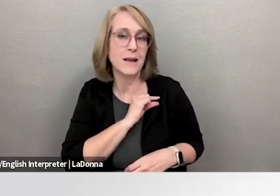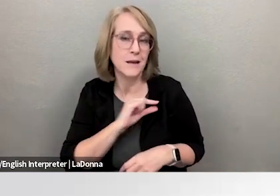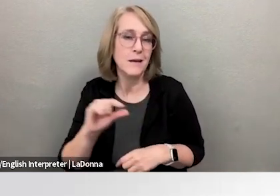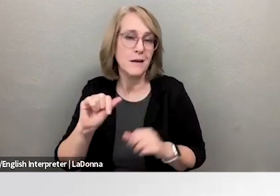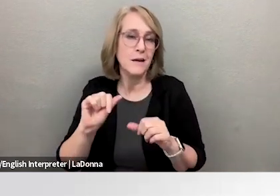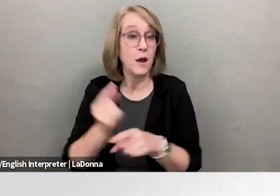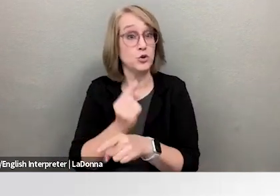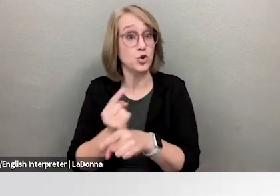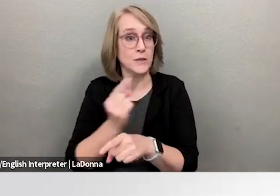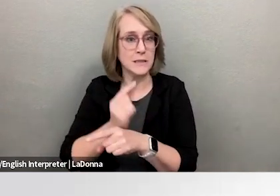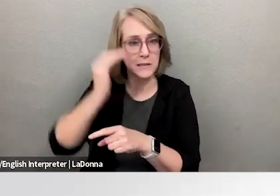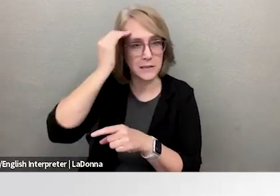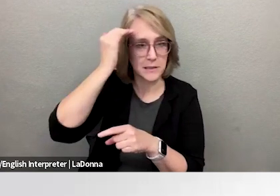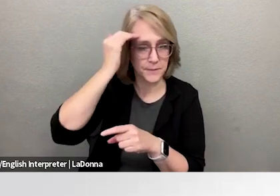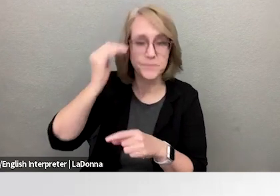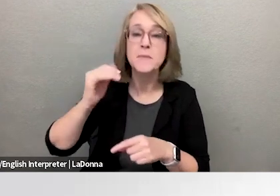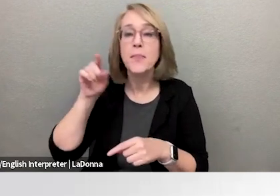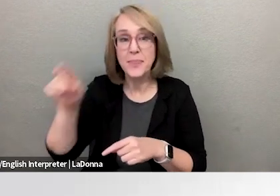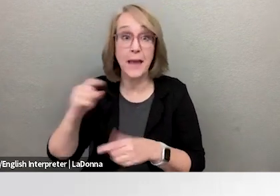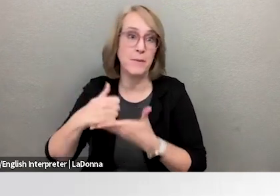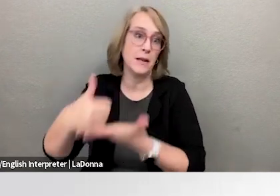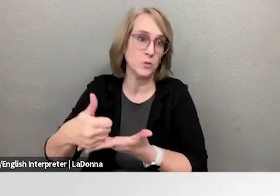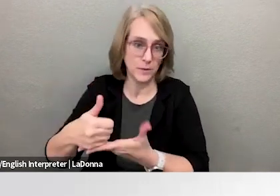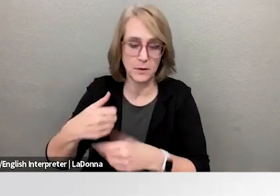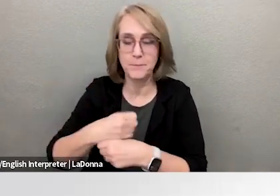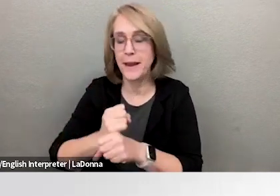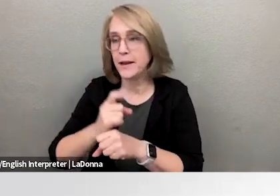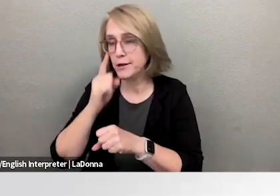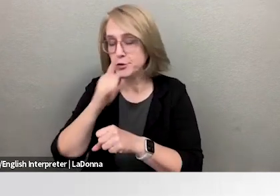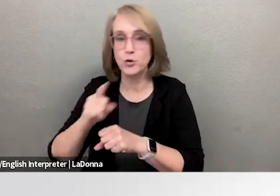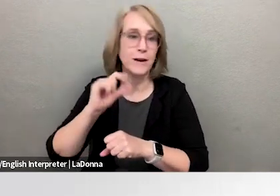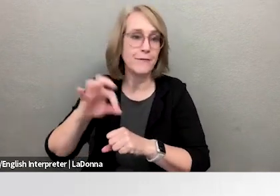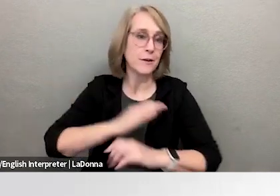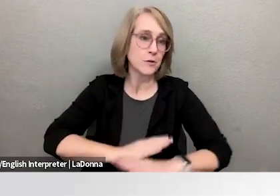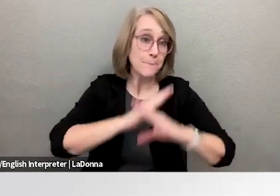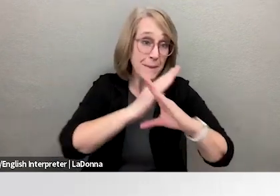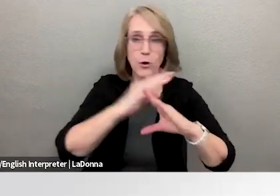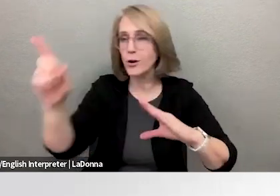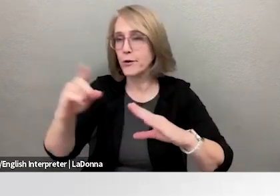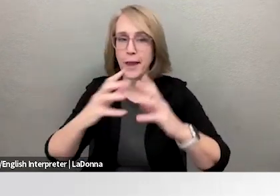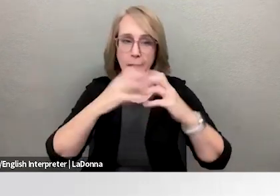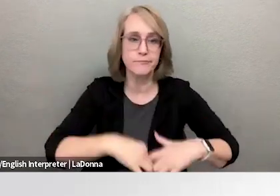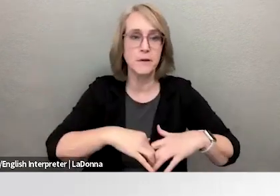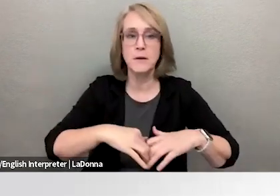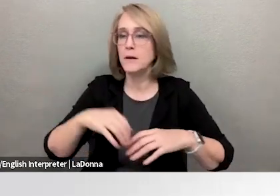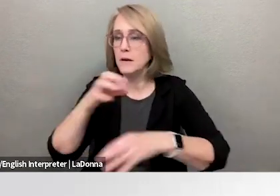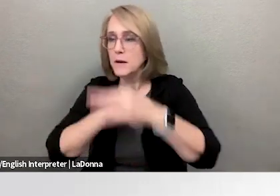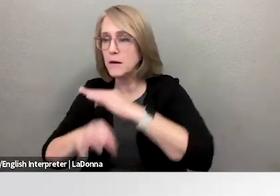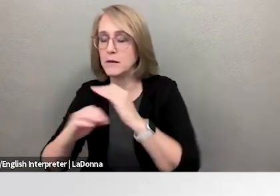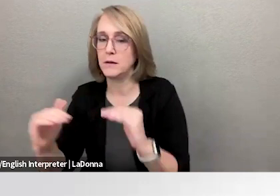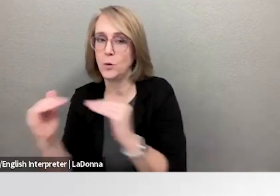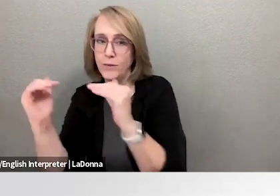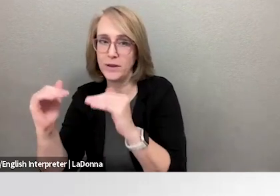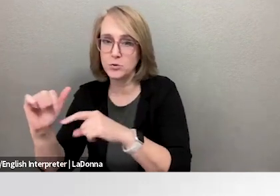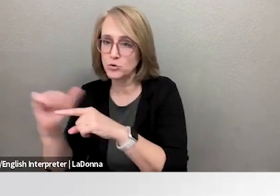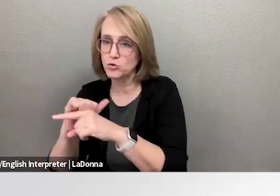of knocking down barriers where we can, if there's an equivalent training in